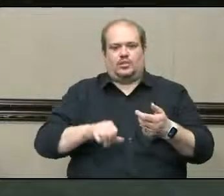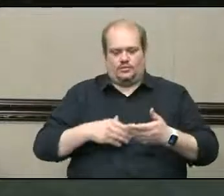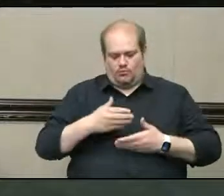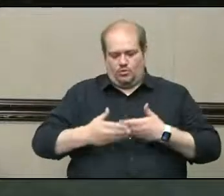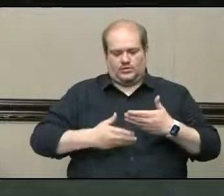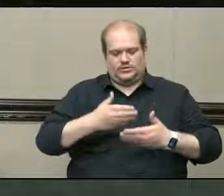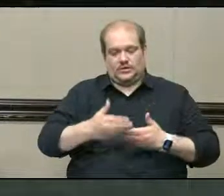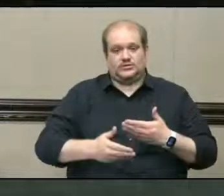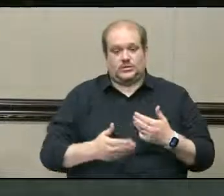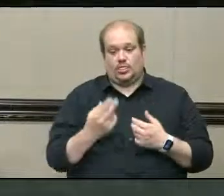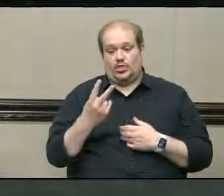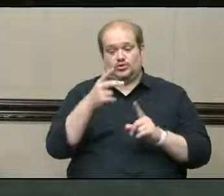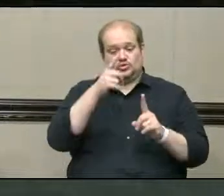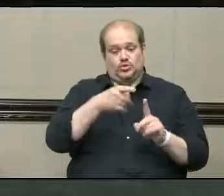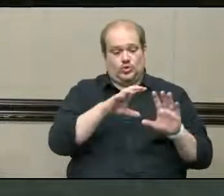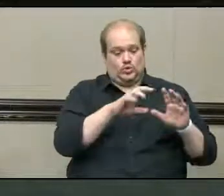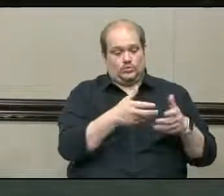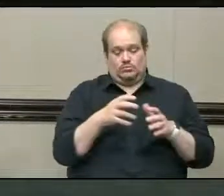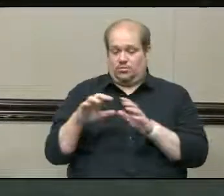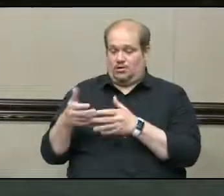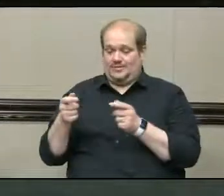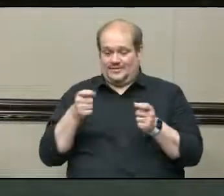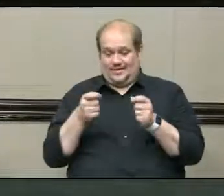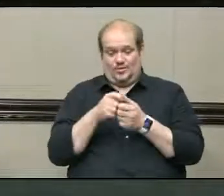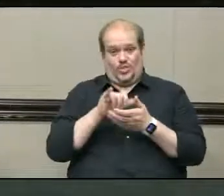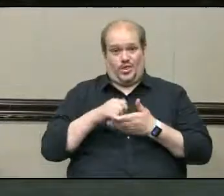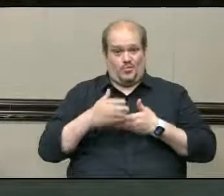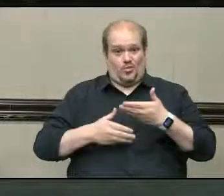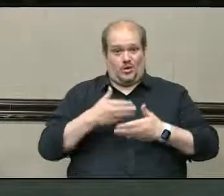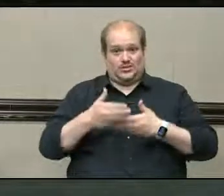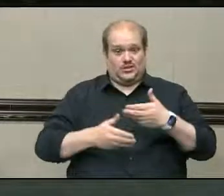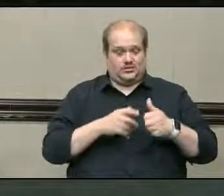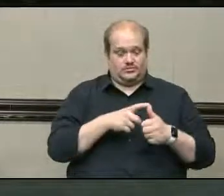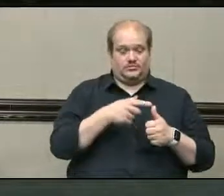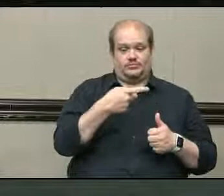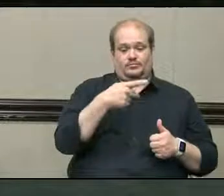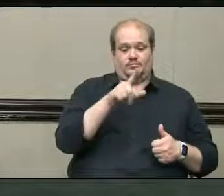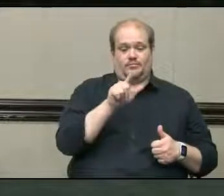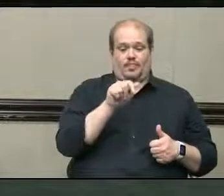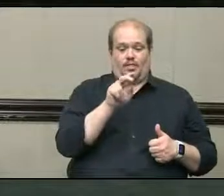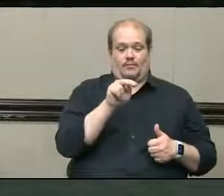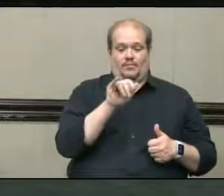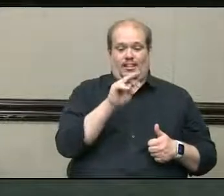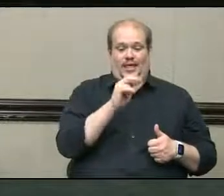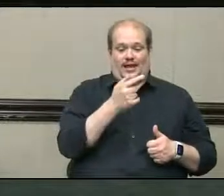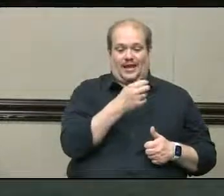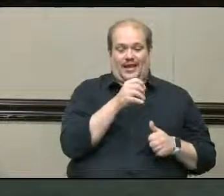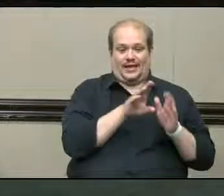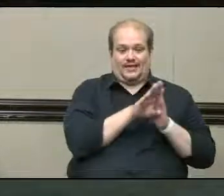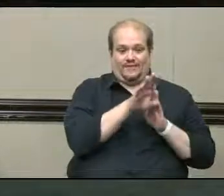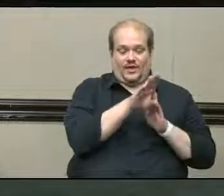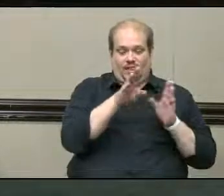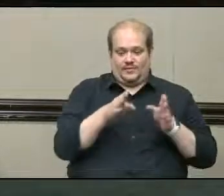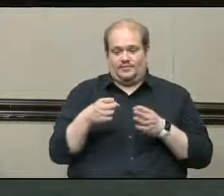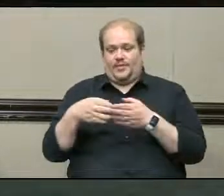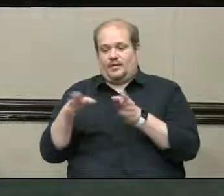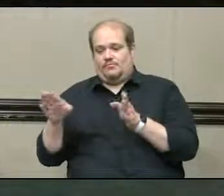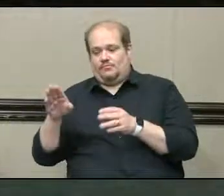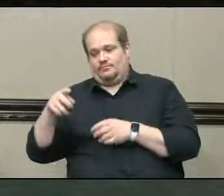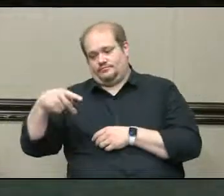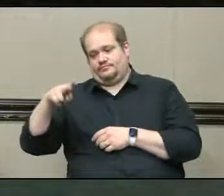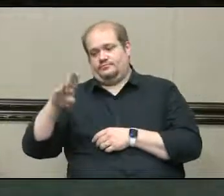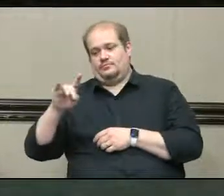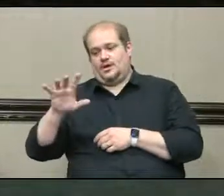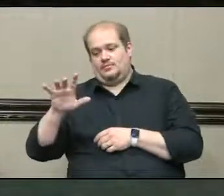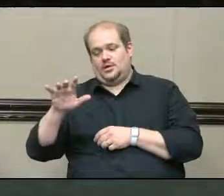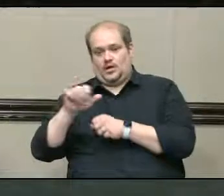process. And the 2 main departments that deal with that process is Planning and Development and Public Works. And so some of